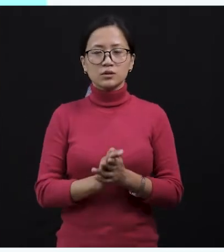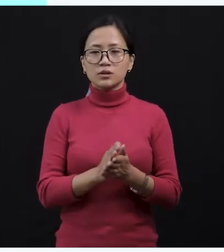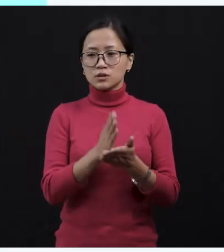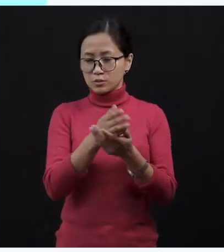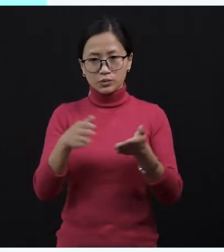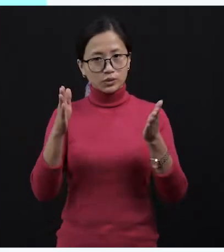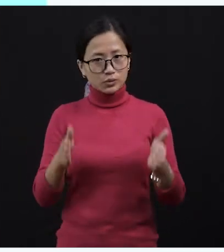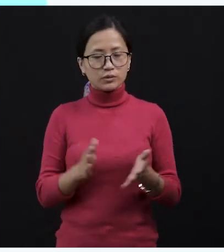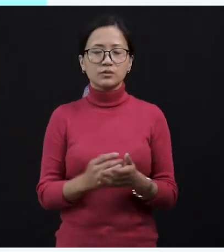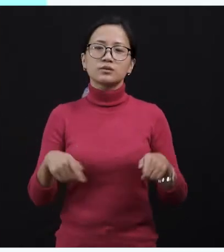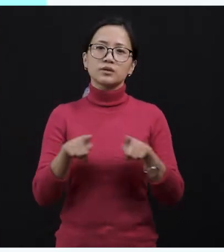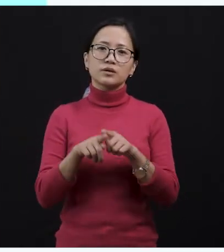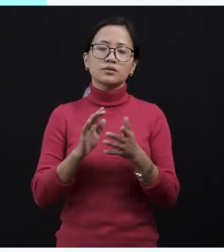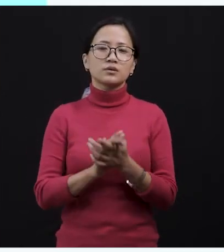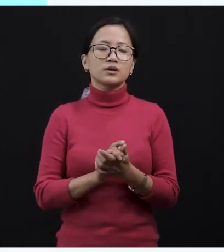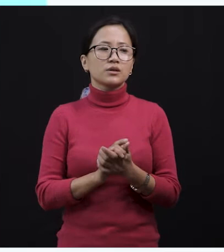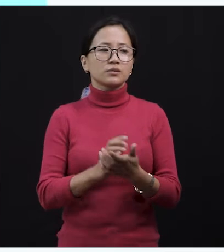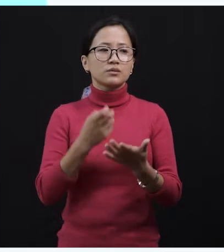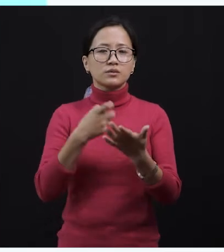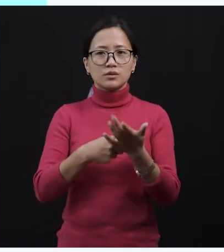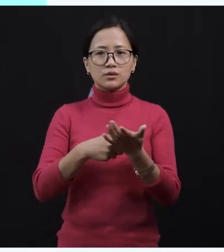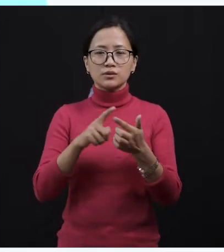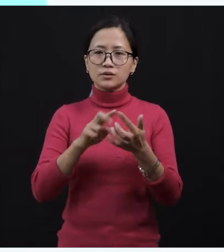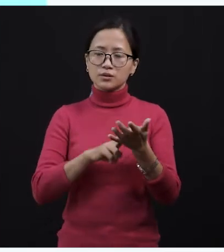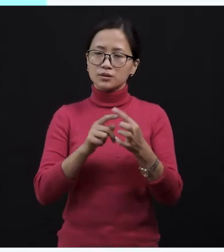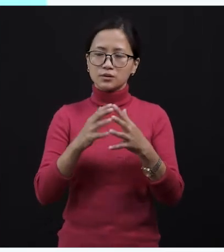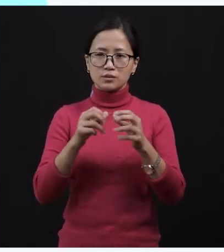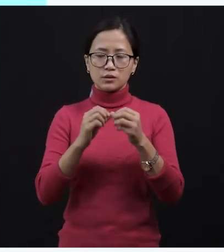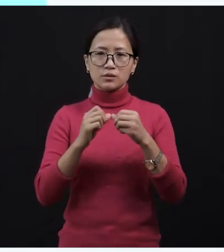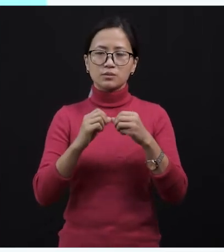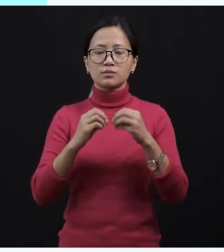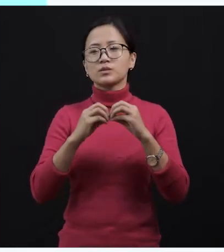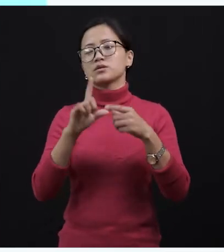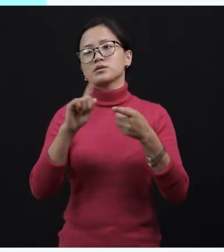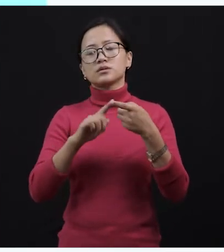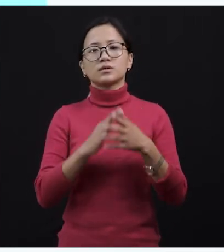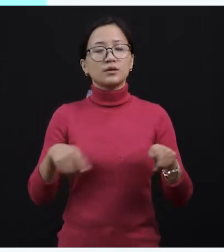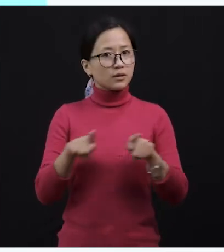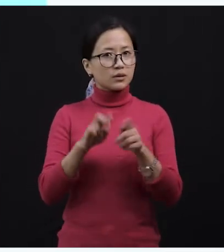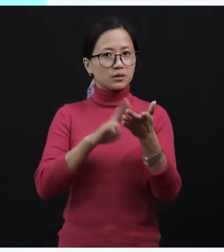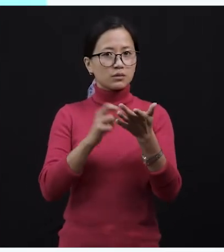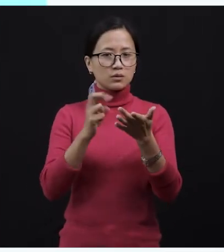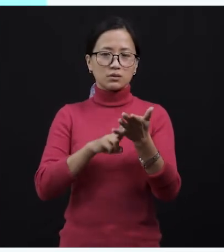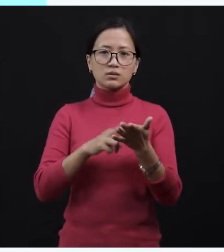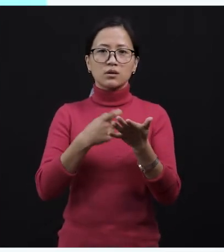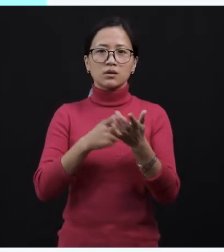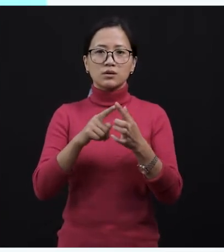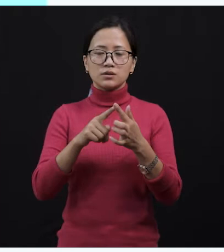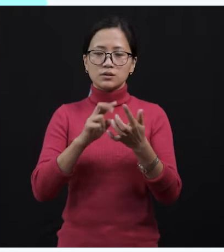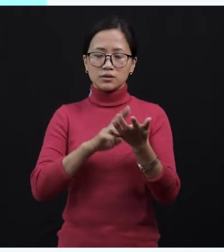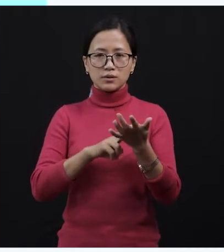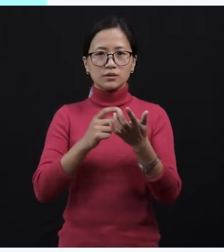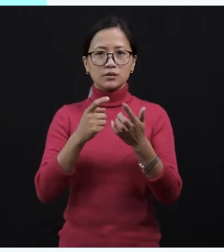the renewable resources and non-renewable resources. And after writing